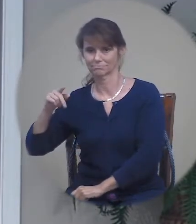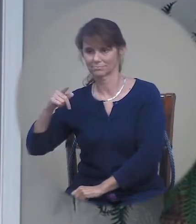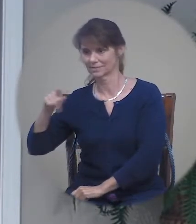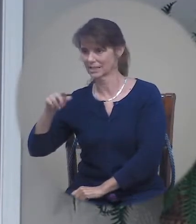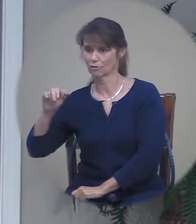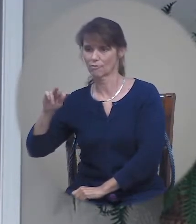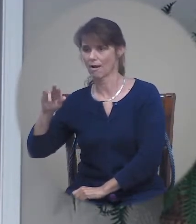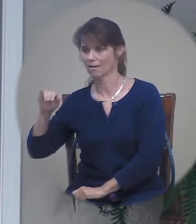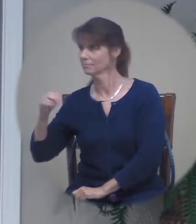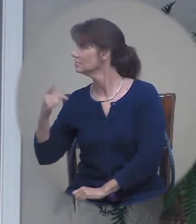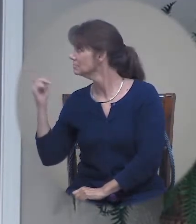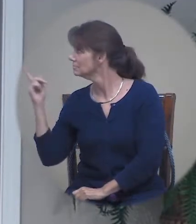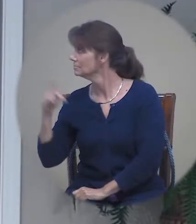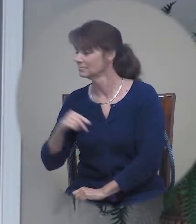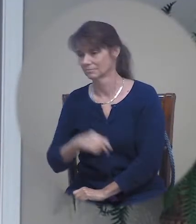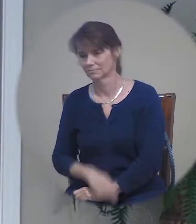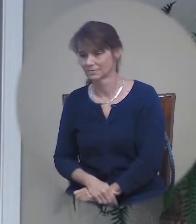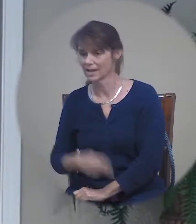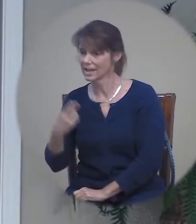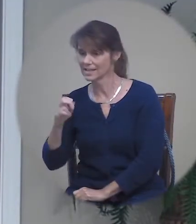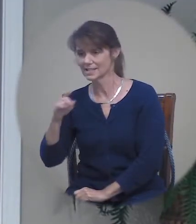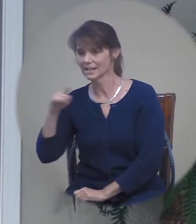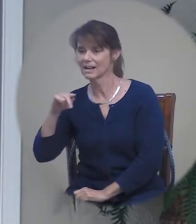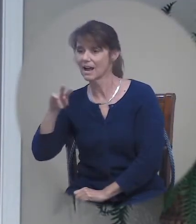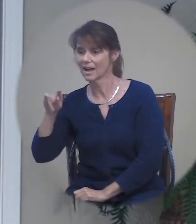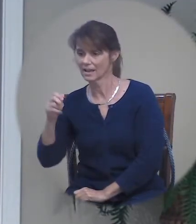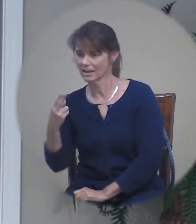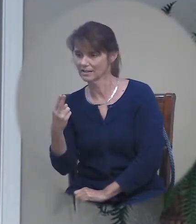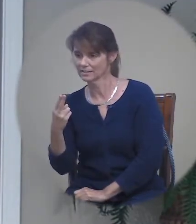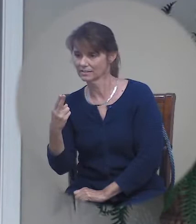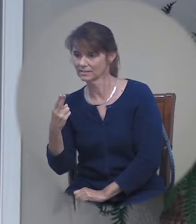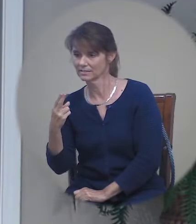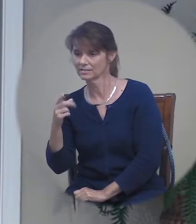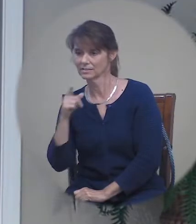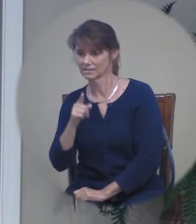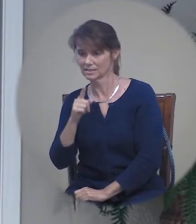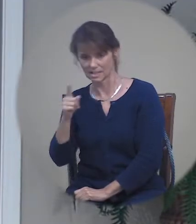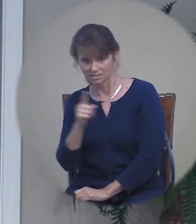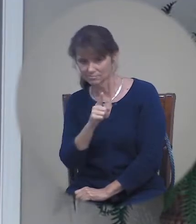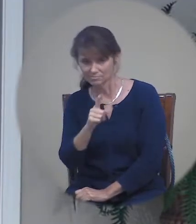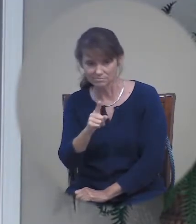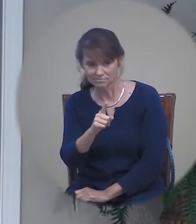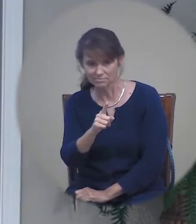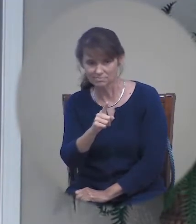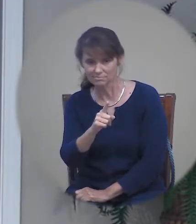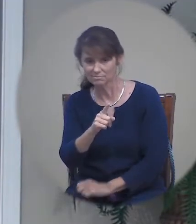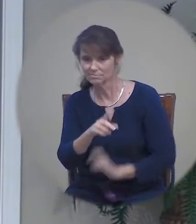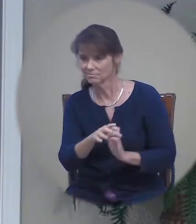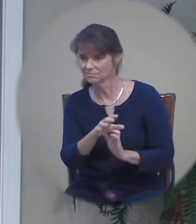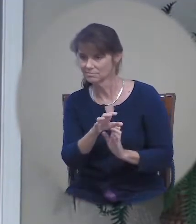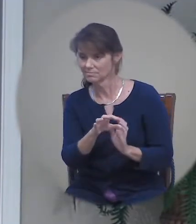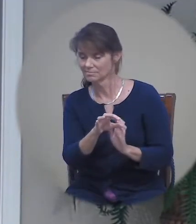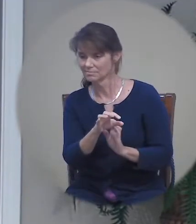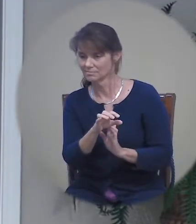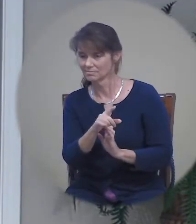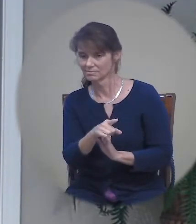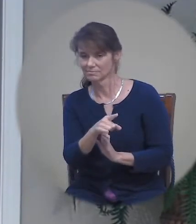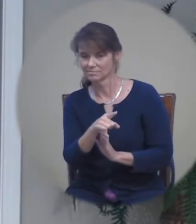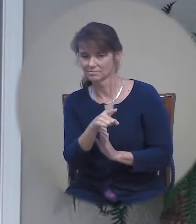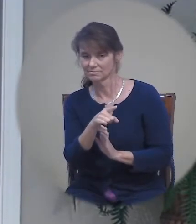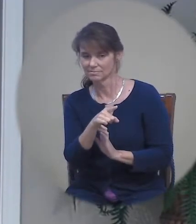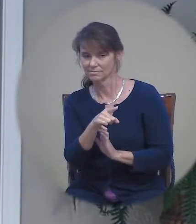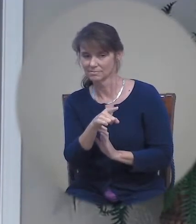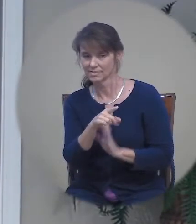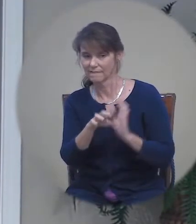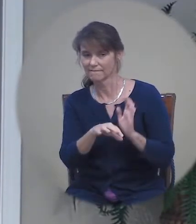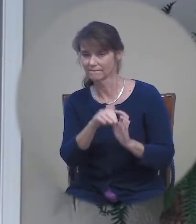and probably gaining further instruction. And when he got down to Sennacherib, Sennacherib begins to hear a rumor. And the rumor